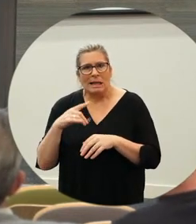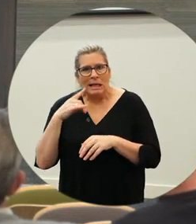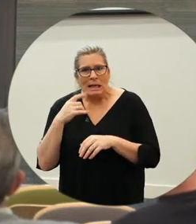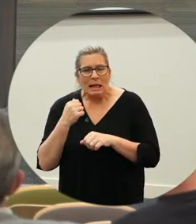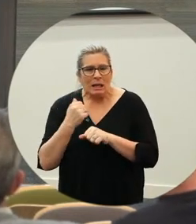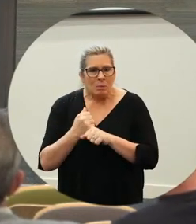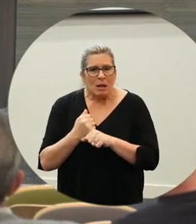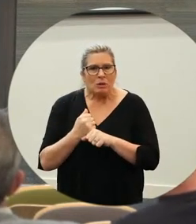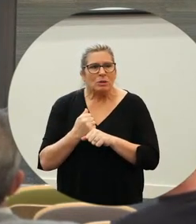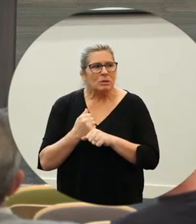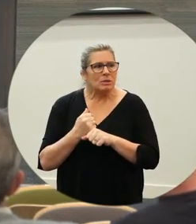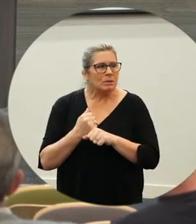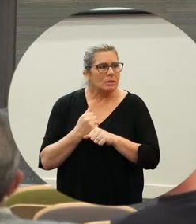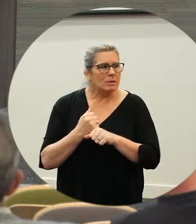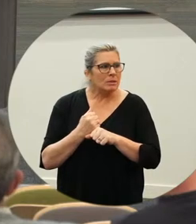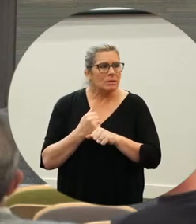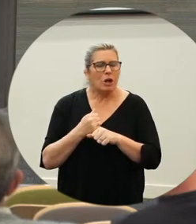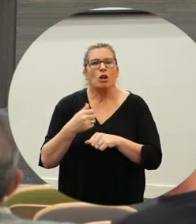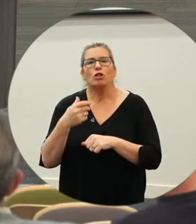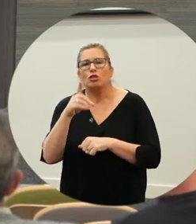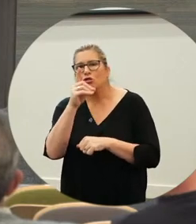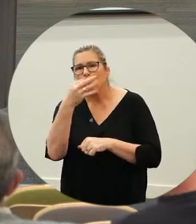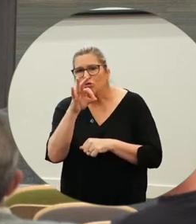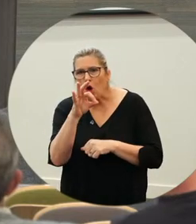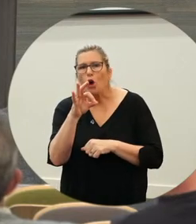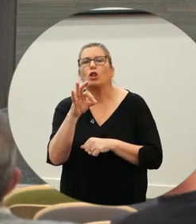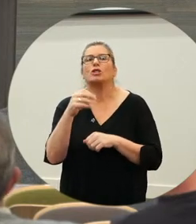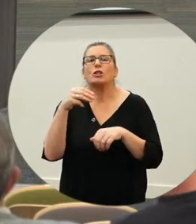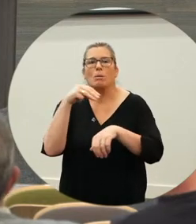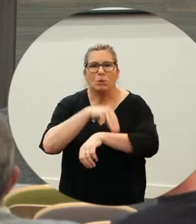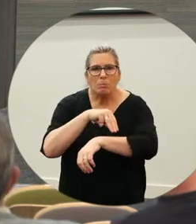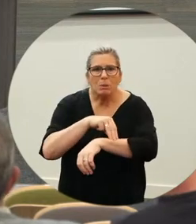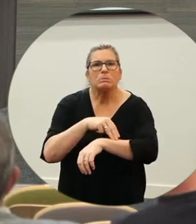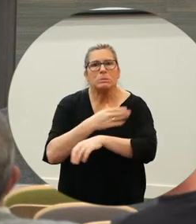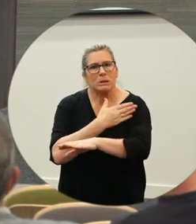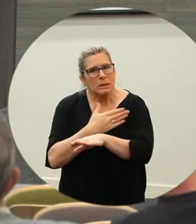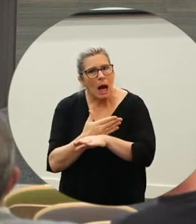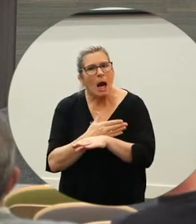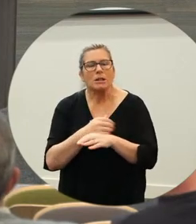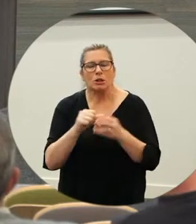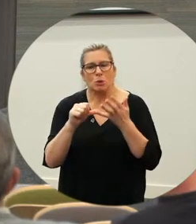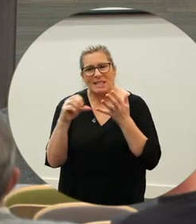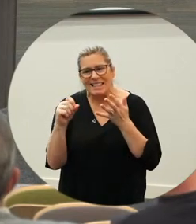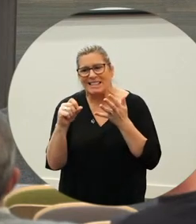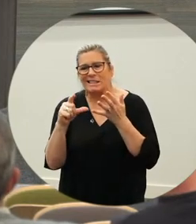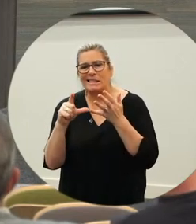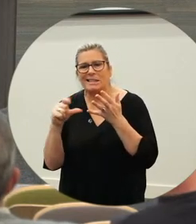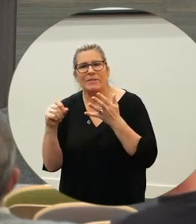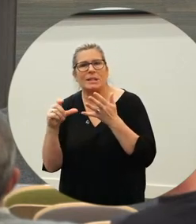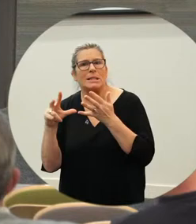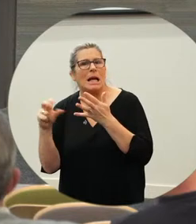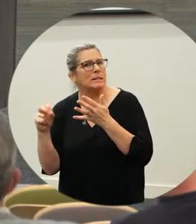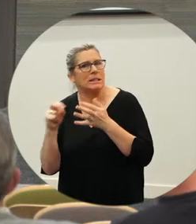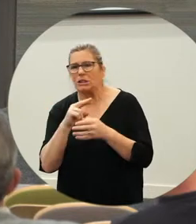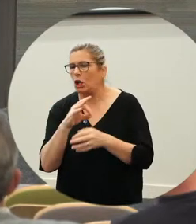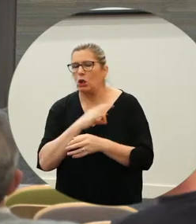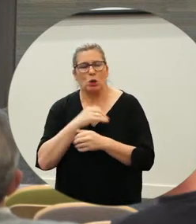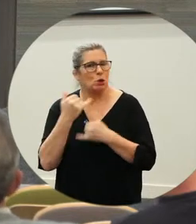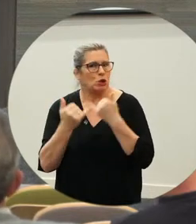drugs problem. So the 60s, the 70s and the 80s were not good years, really, for the